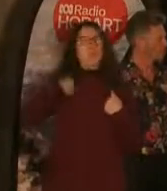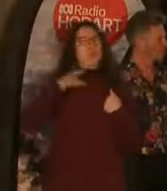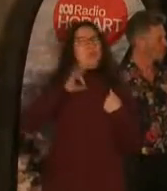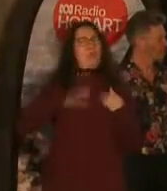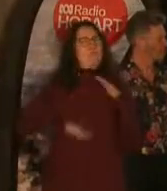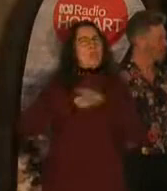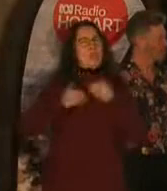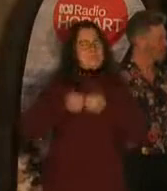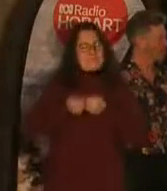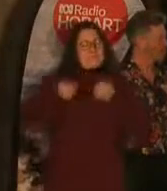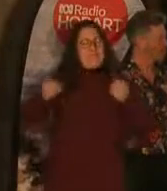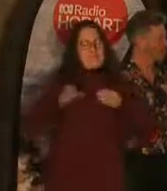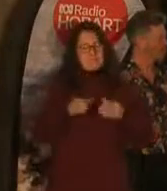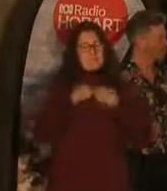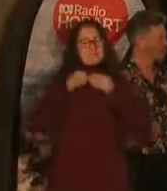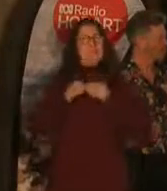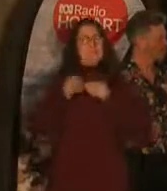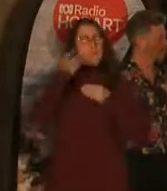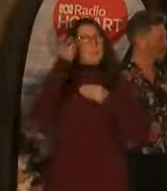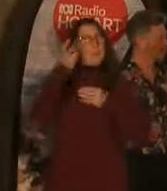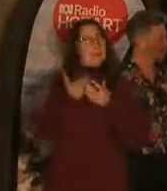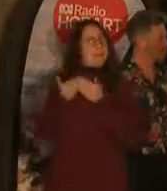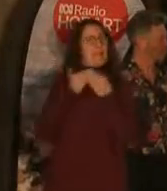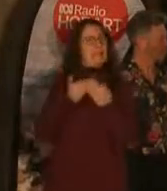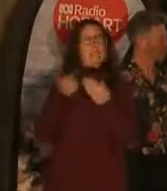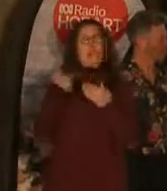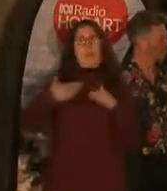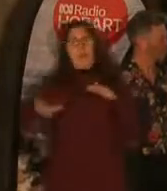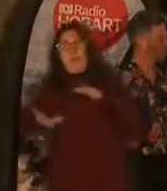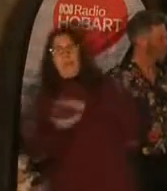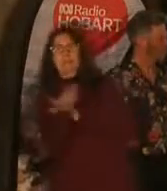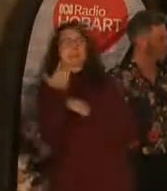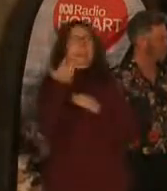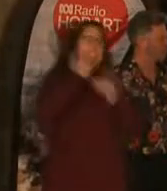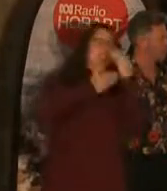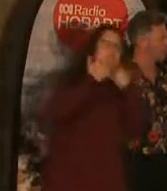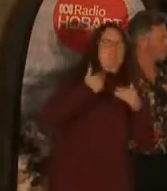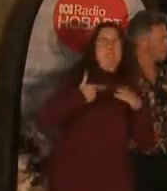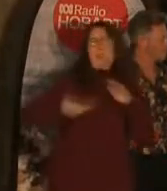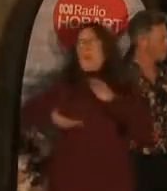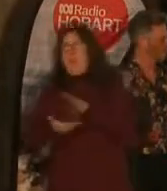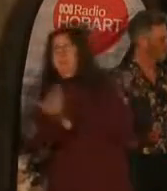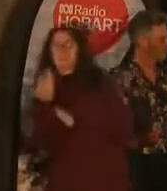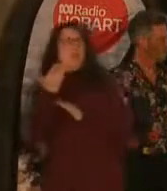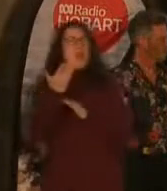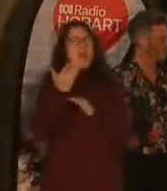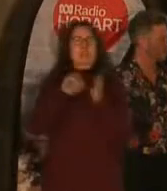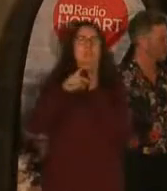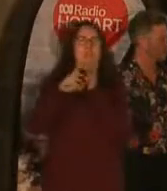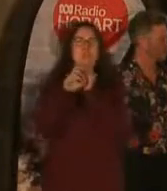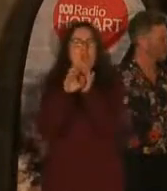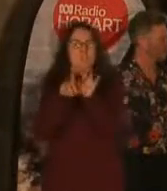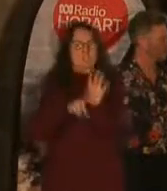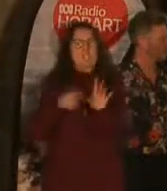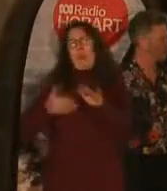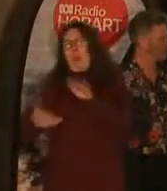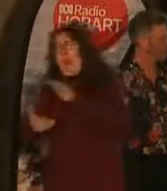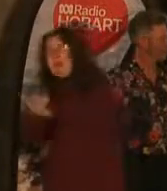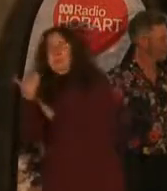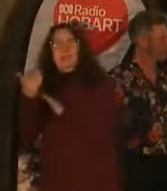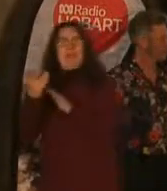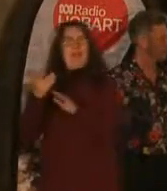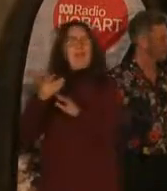were, you know, education looking at Indigenous students, medicine looking at Indigenous peoples. Now